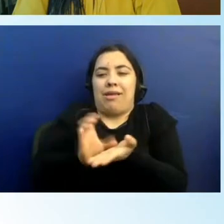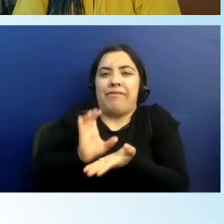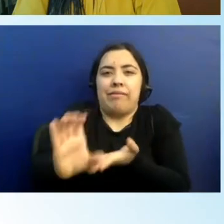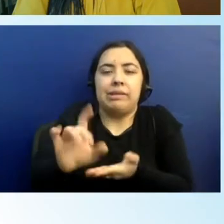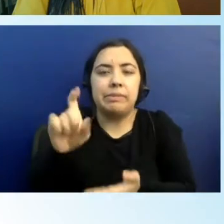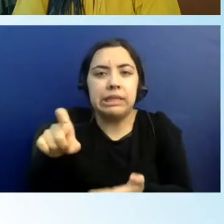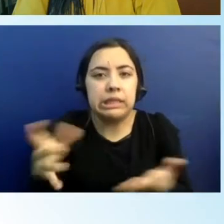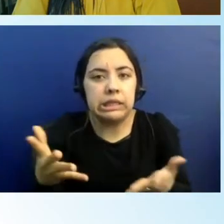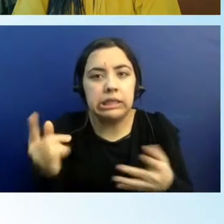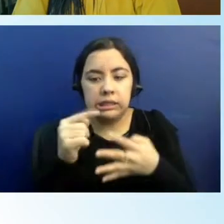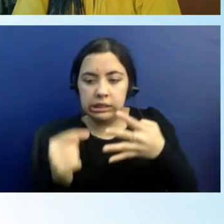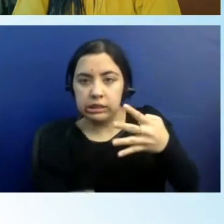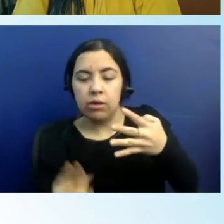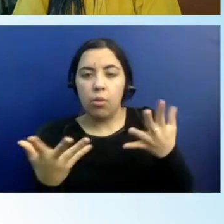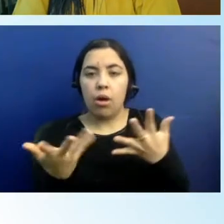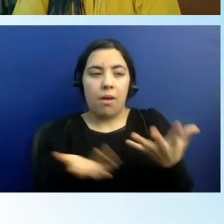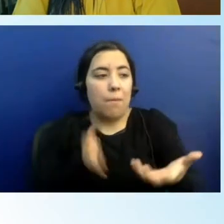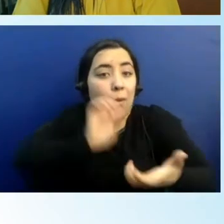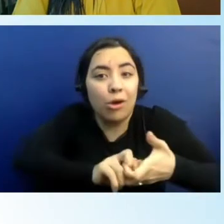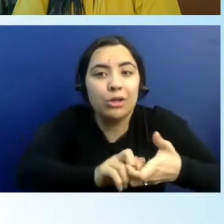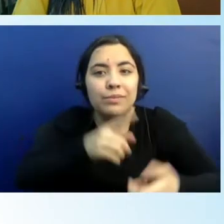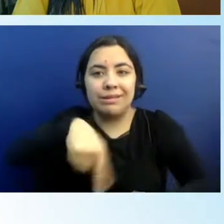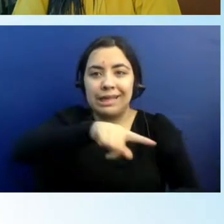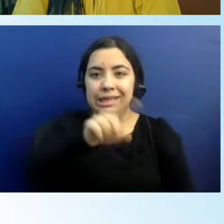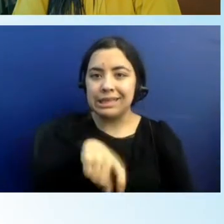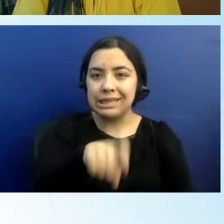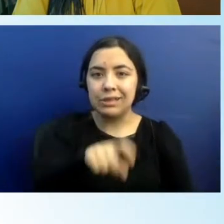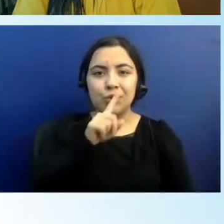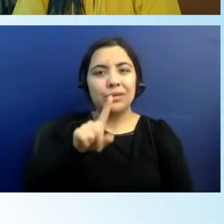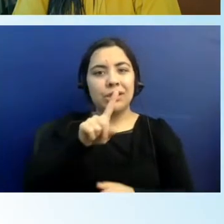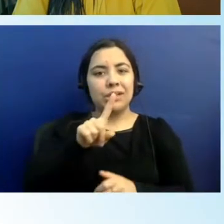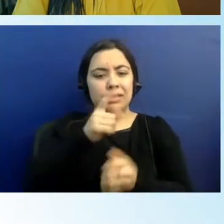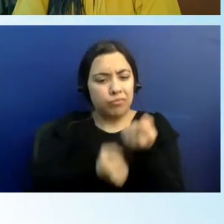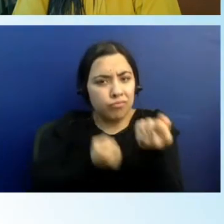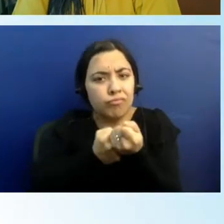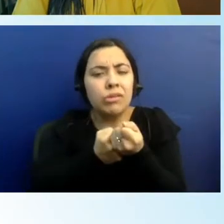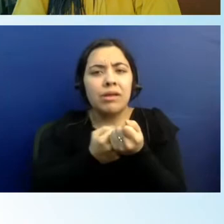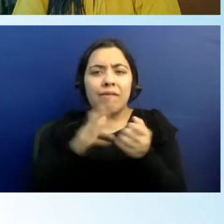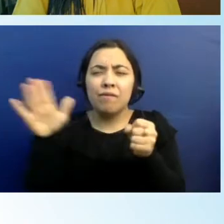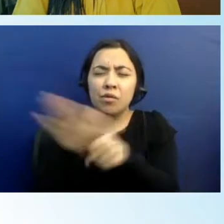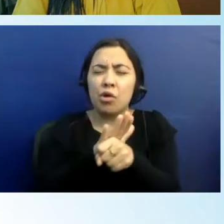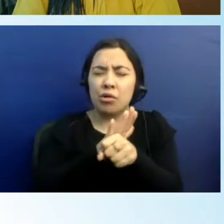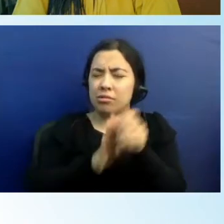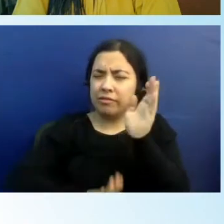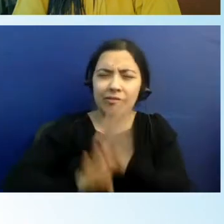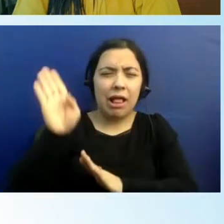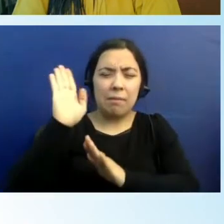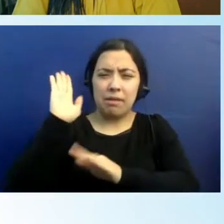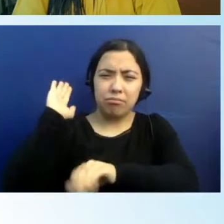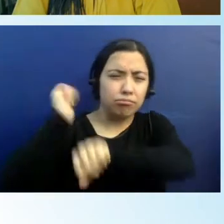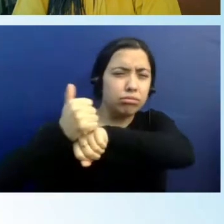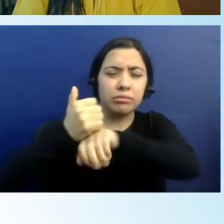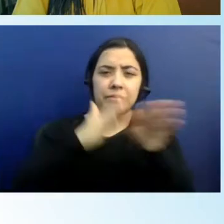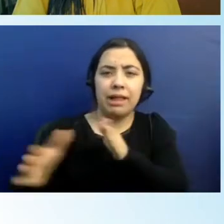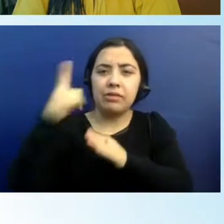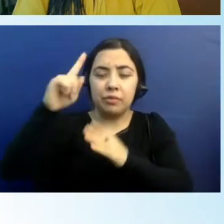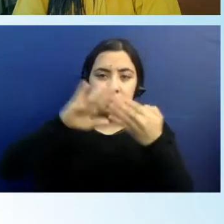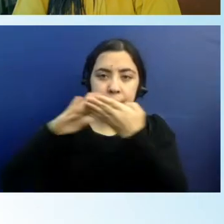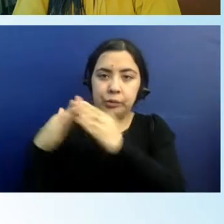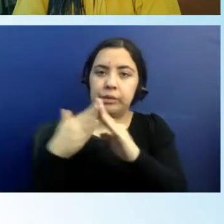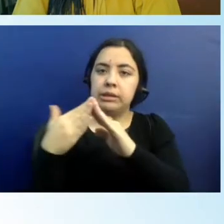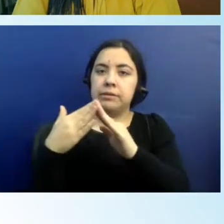needed to really get behind full development plans for communities that don't make people have